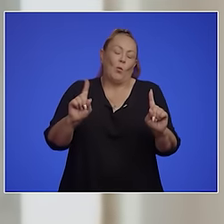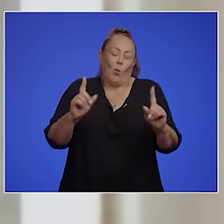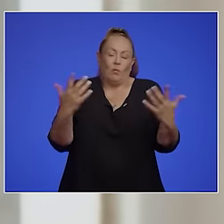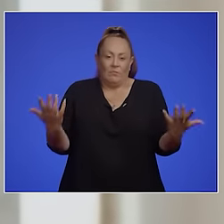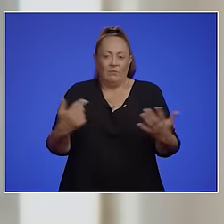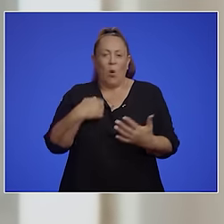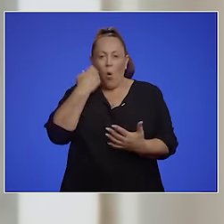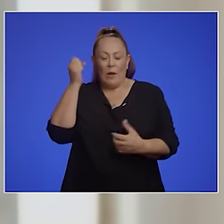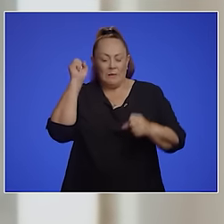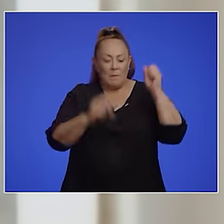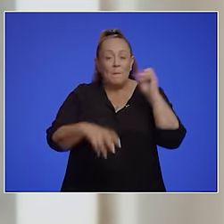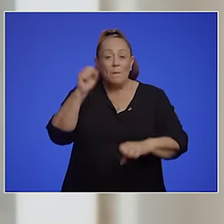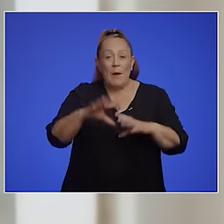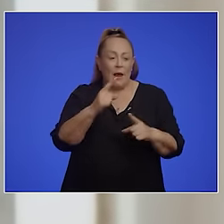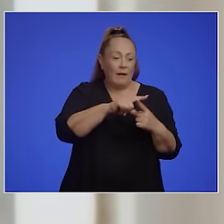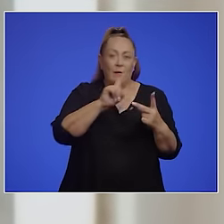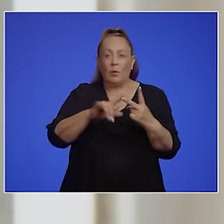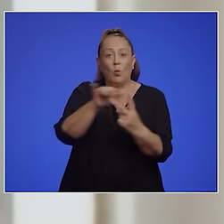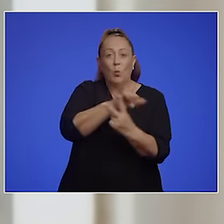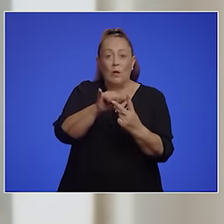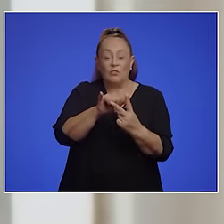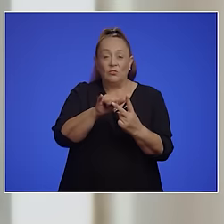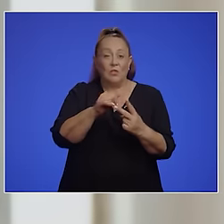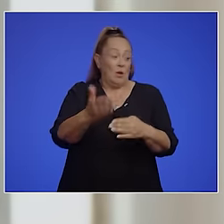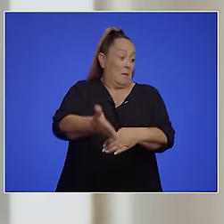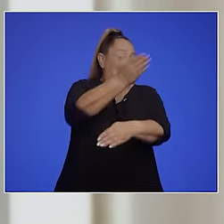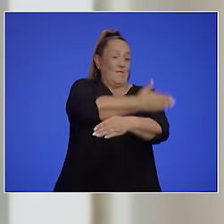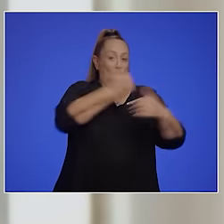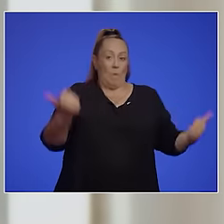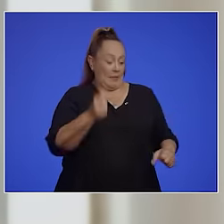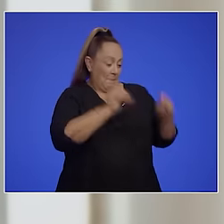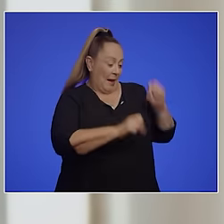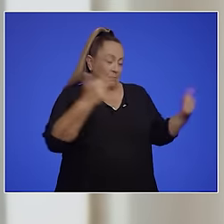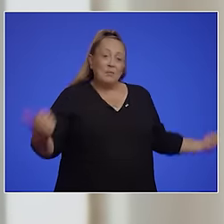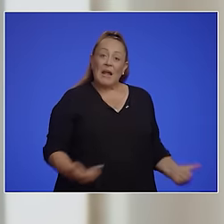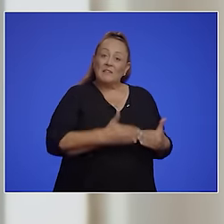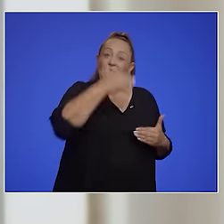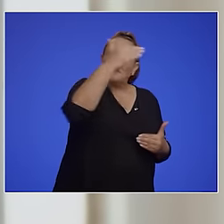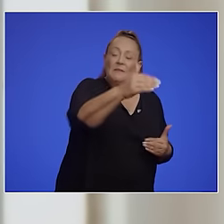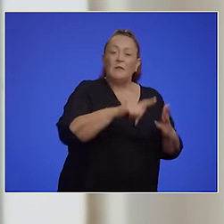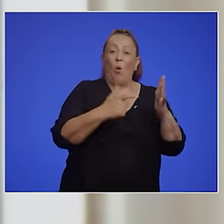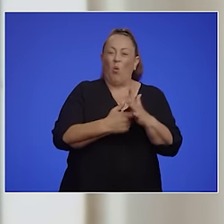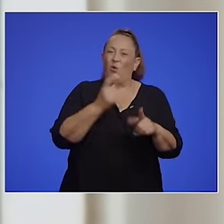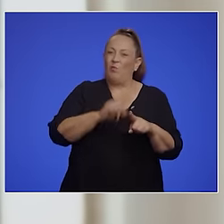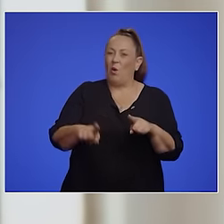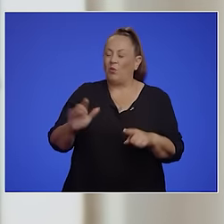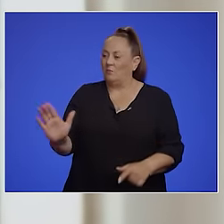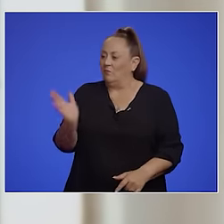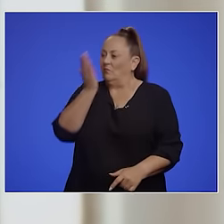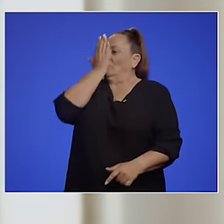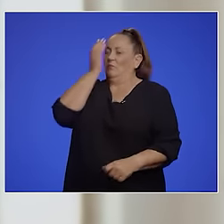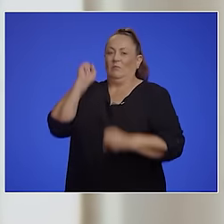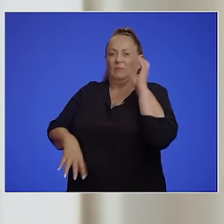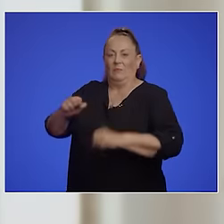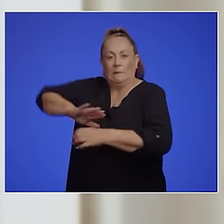I can tend to do one of two things. I tend to pack really early, or most frequently, I tend to pack my bags really, really late.